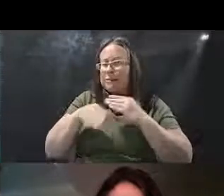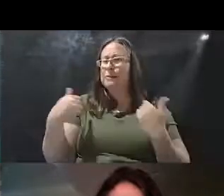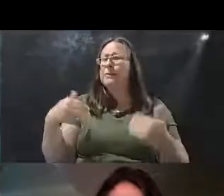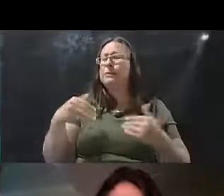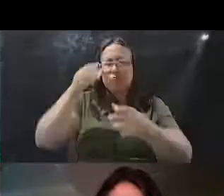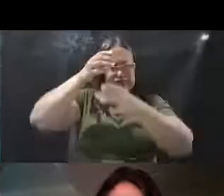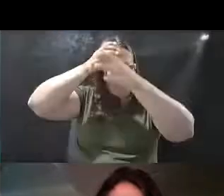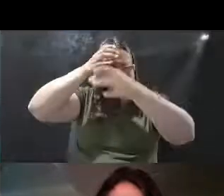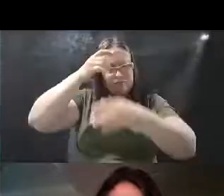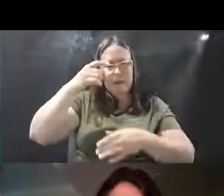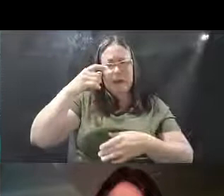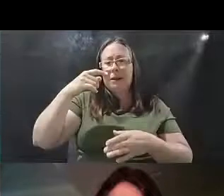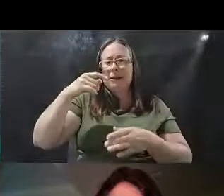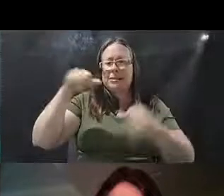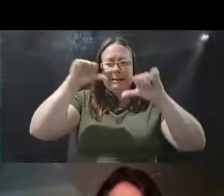and